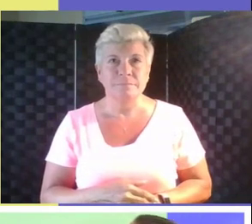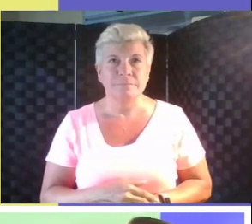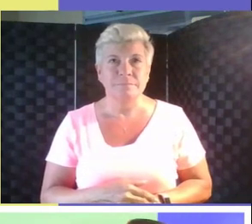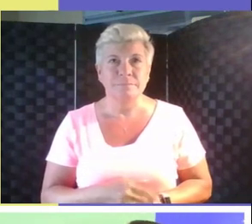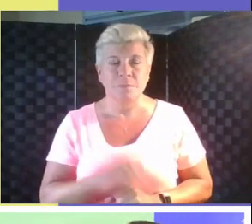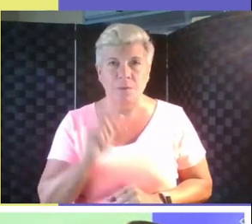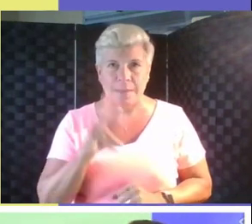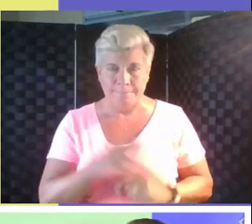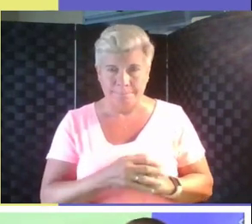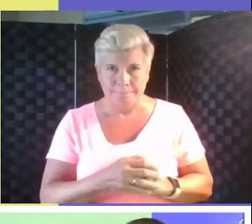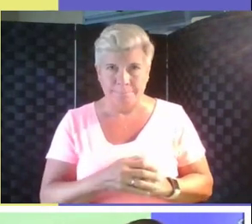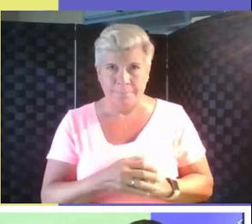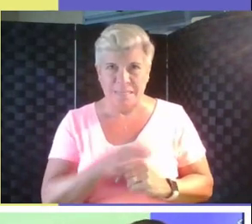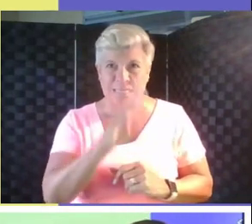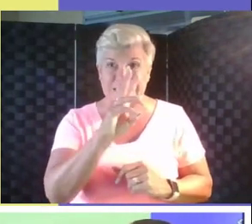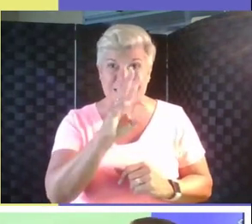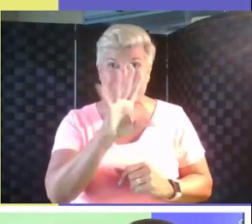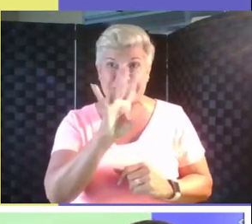Okay,